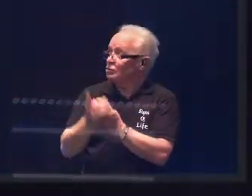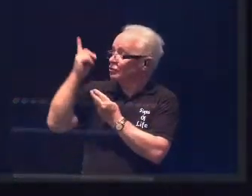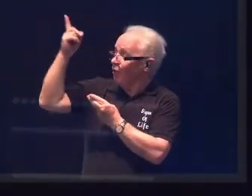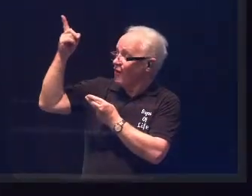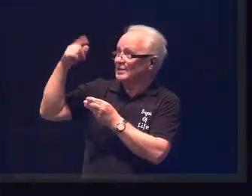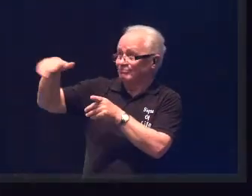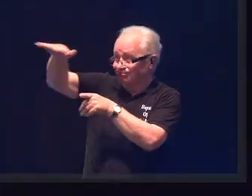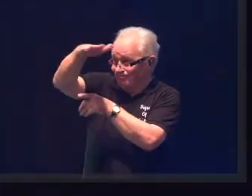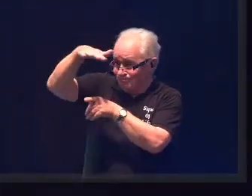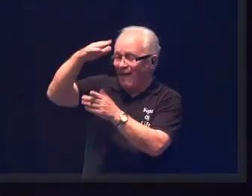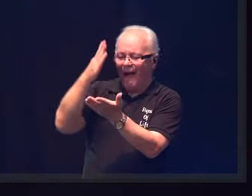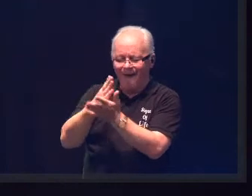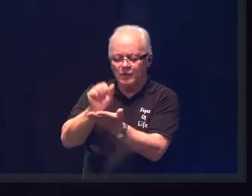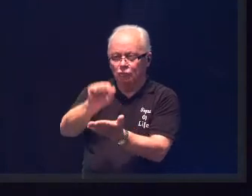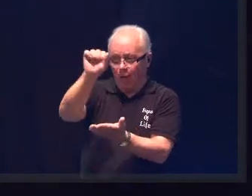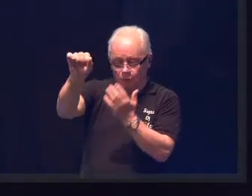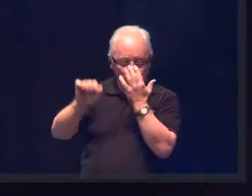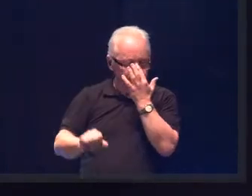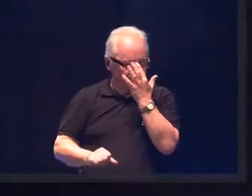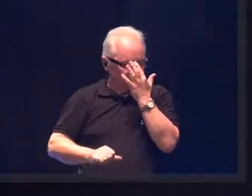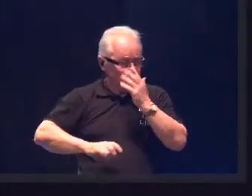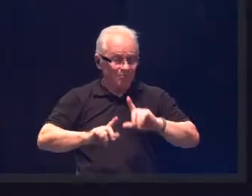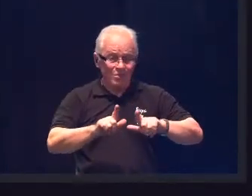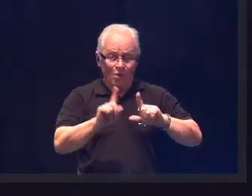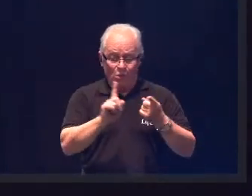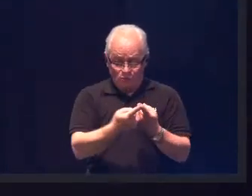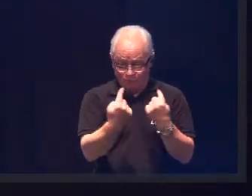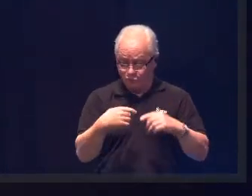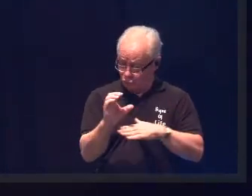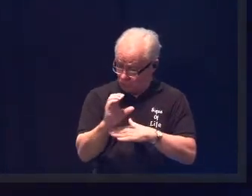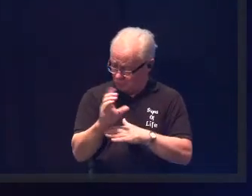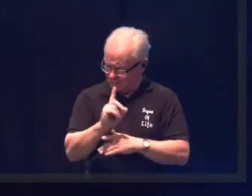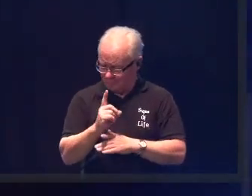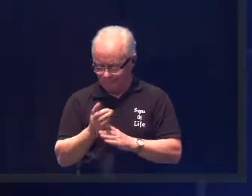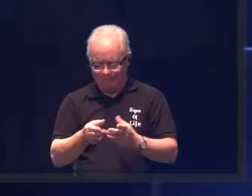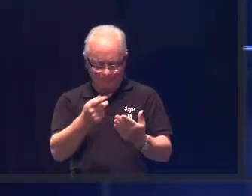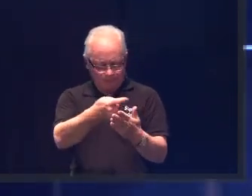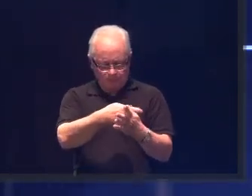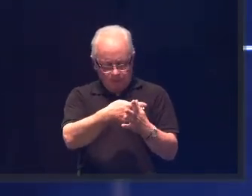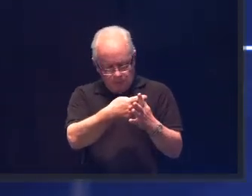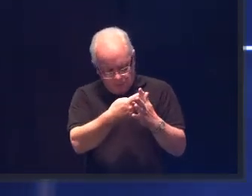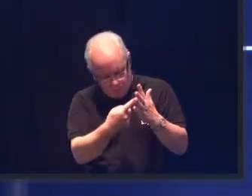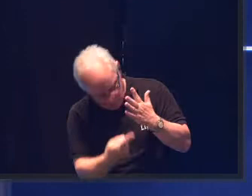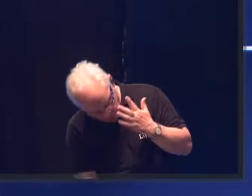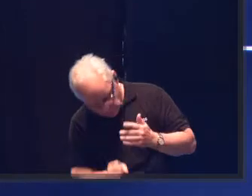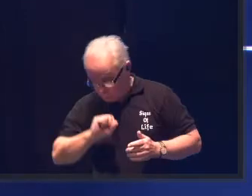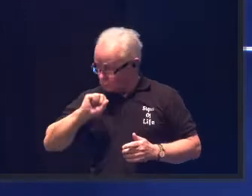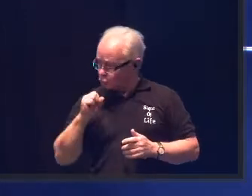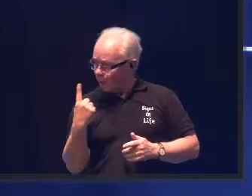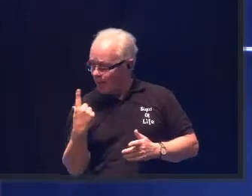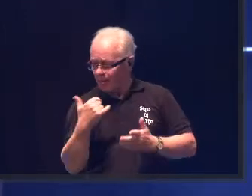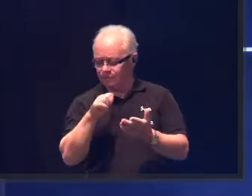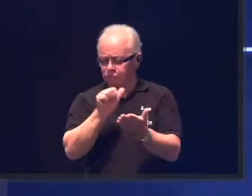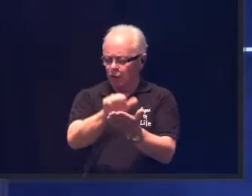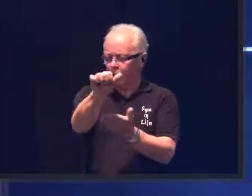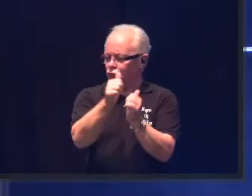than the one that we kind of propagate and live in. But what we have done as a church, we have set aside these 12 things, these 12 cultural values, and